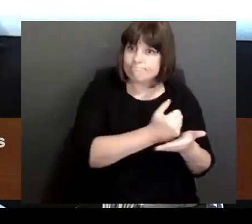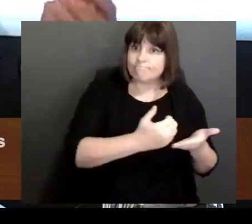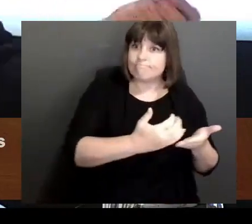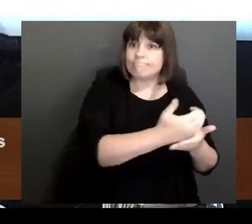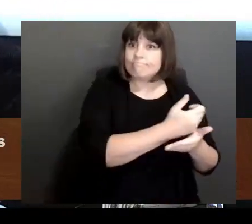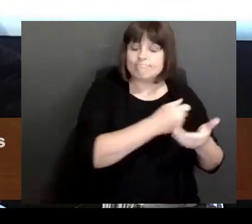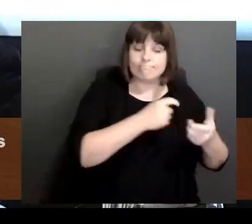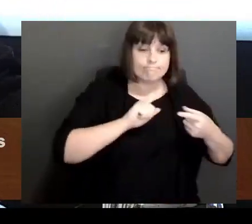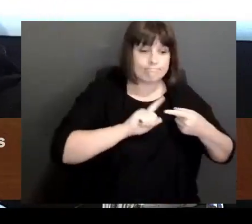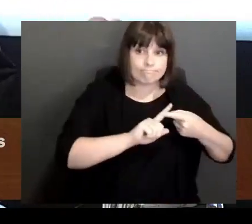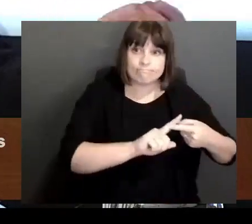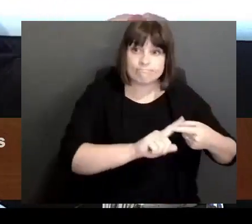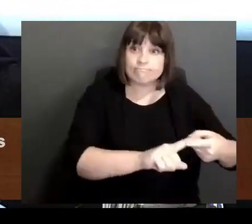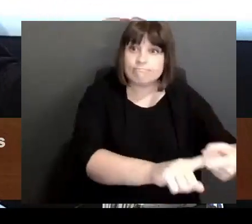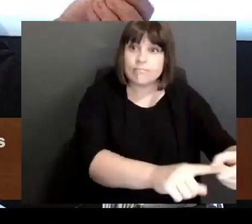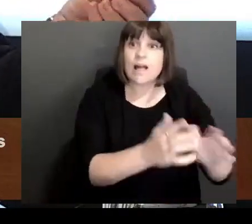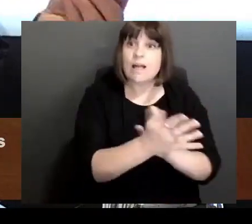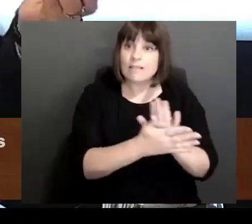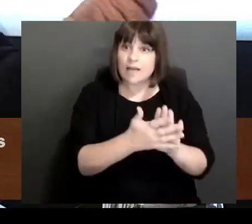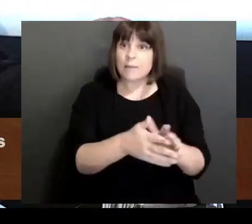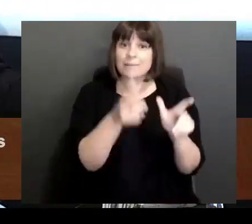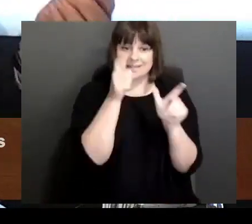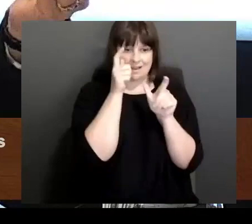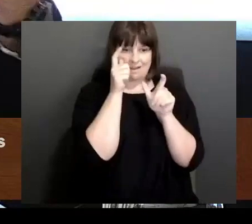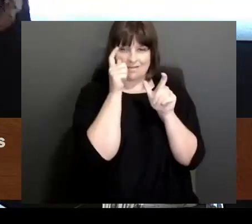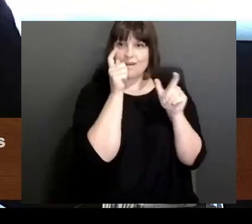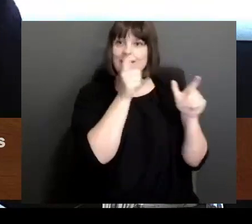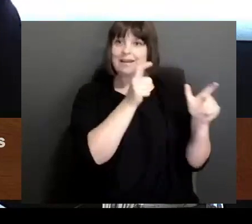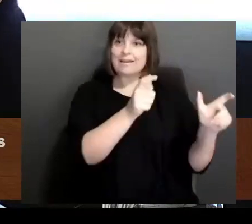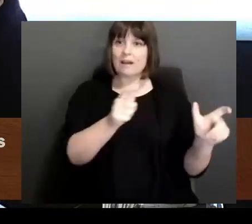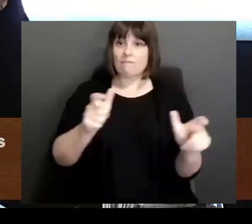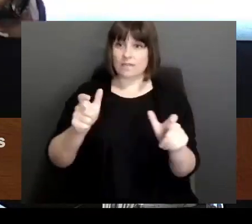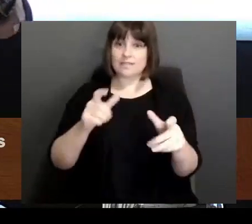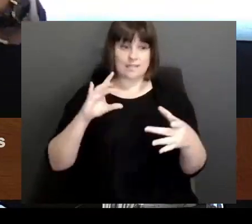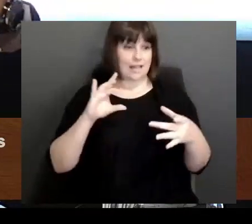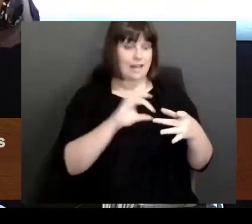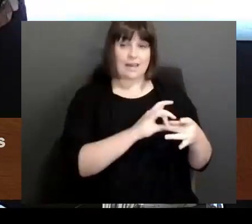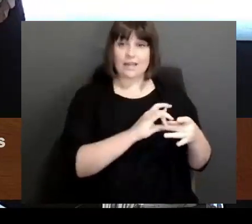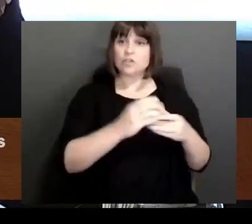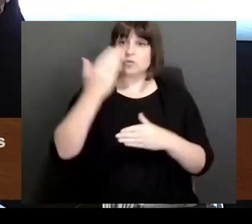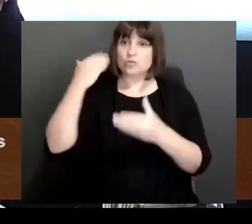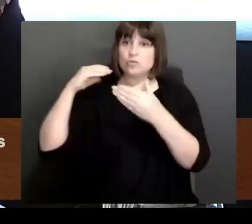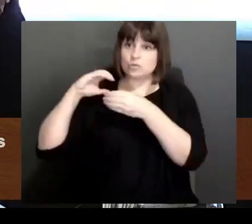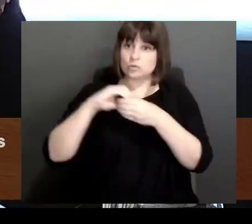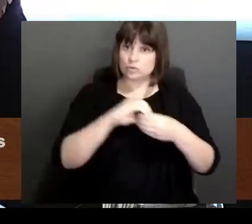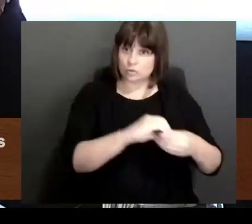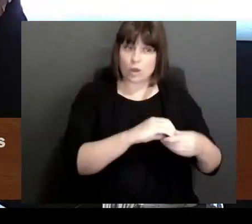the governance piece for traditional owners, which I often hear from them,